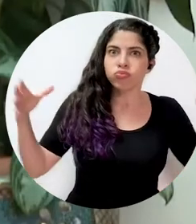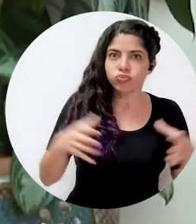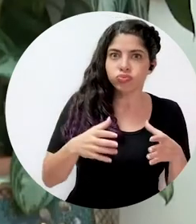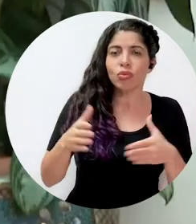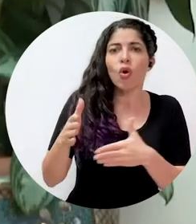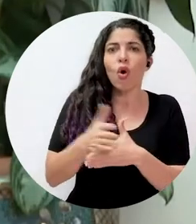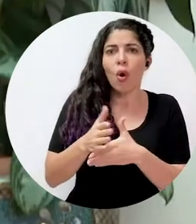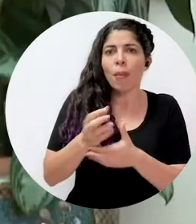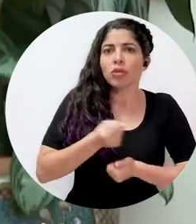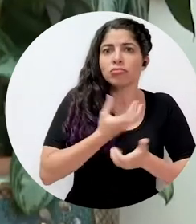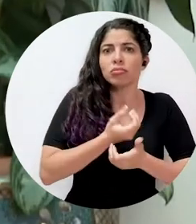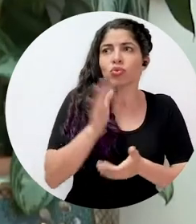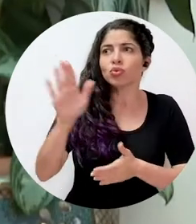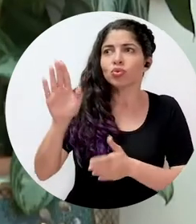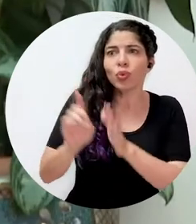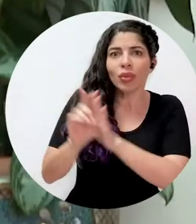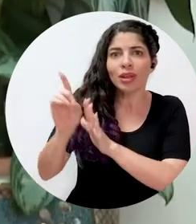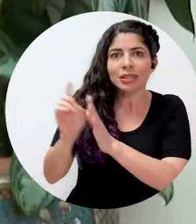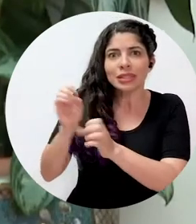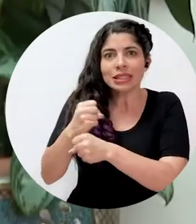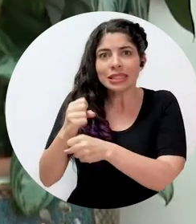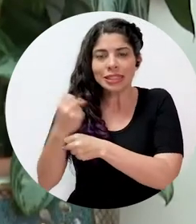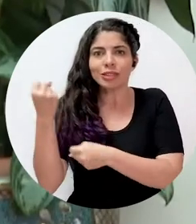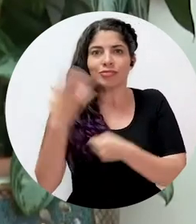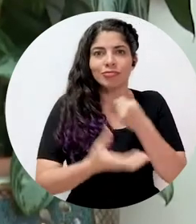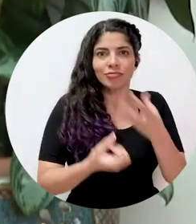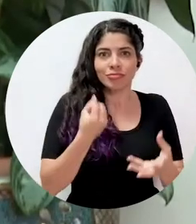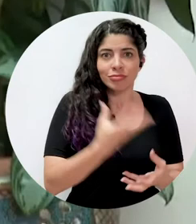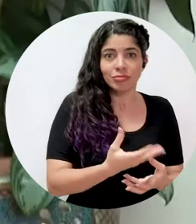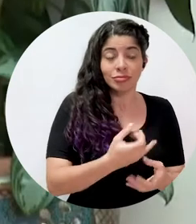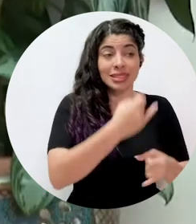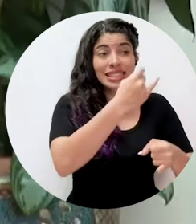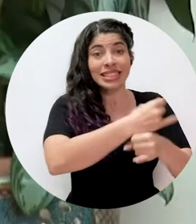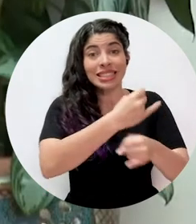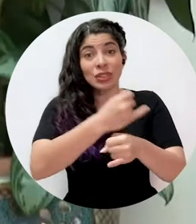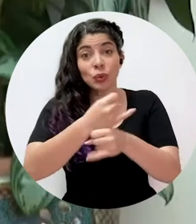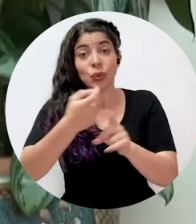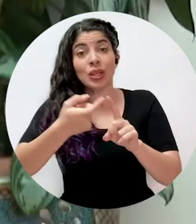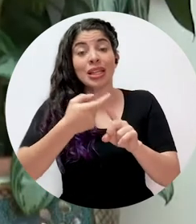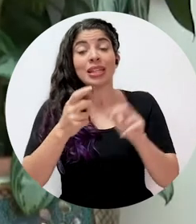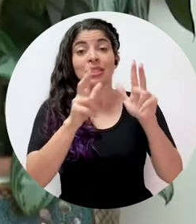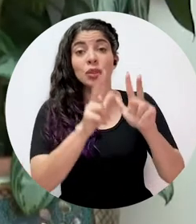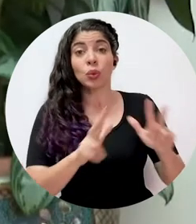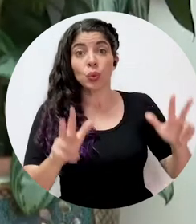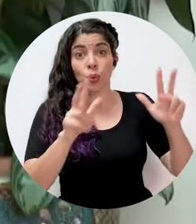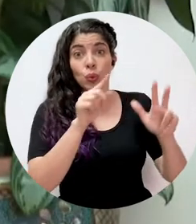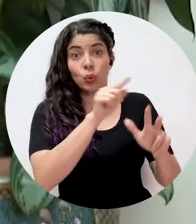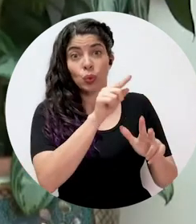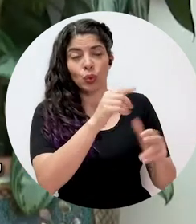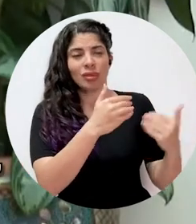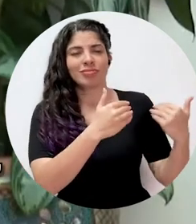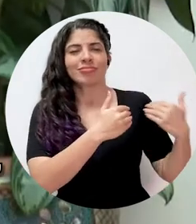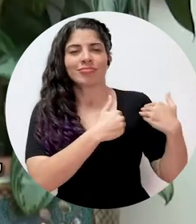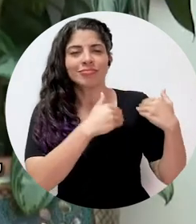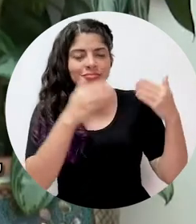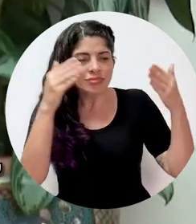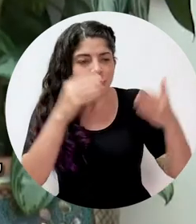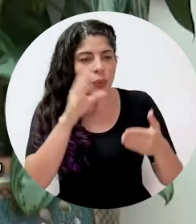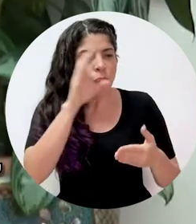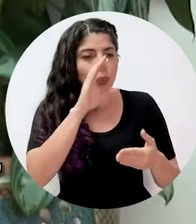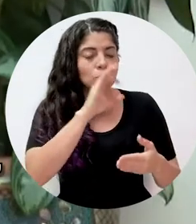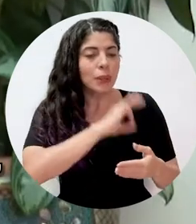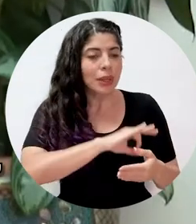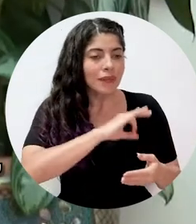also sharing what they have developed. Institutions from the United Nations dedicated to